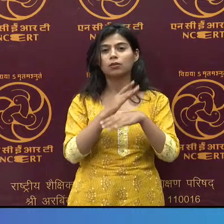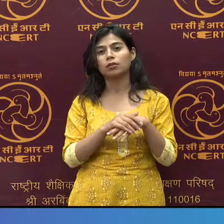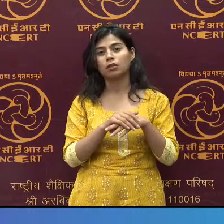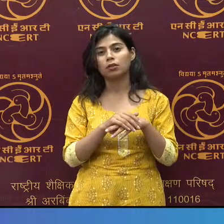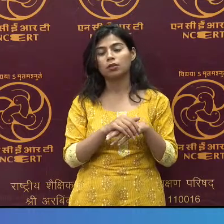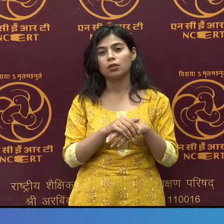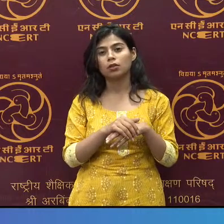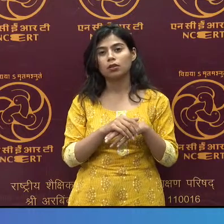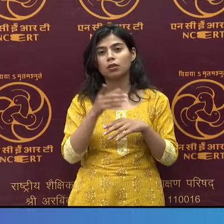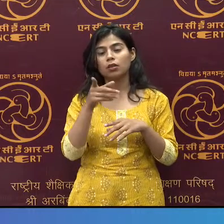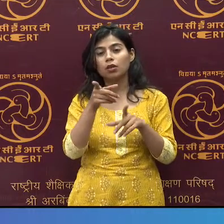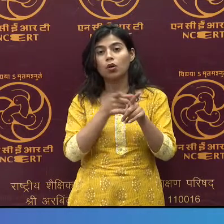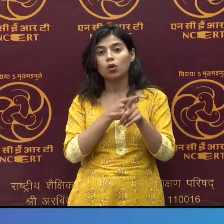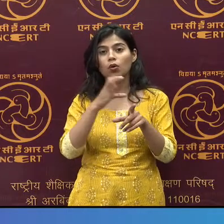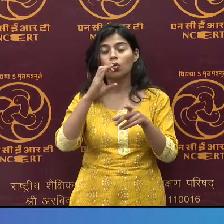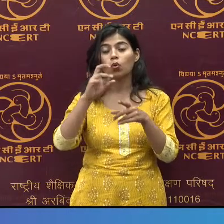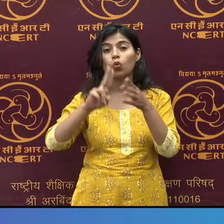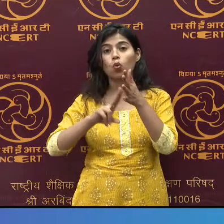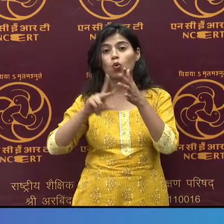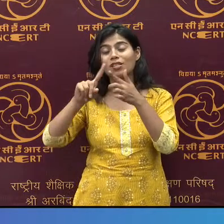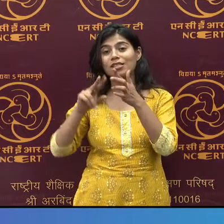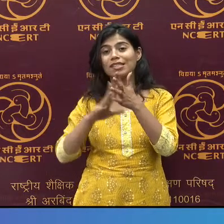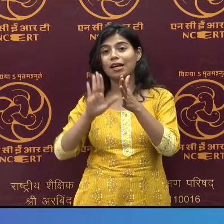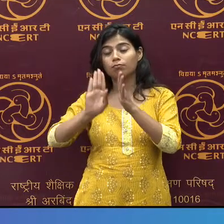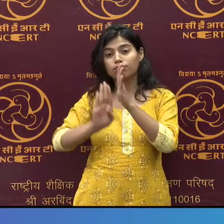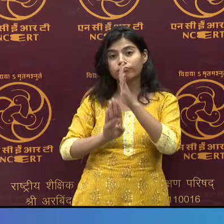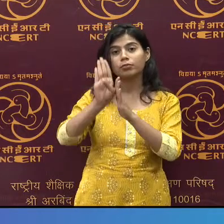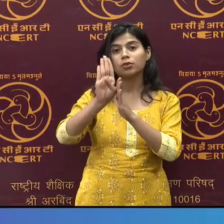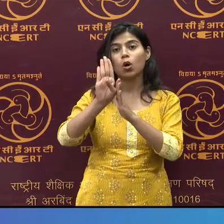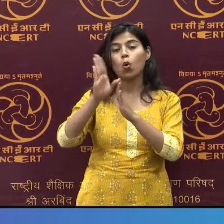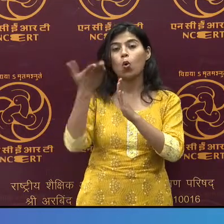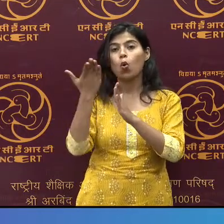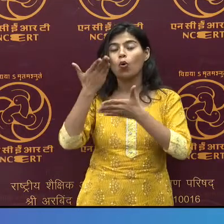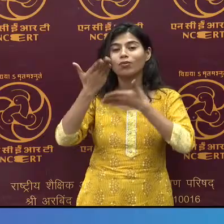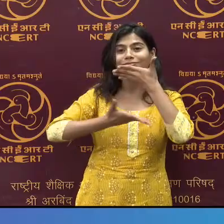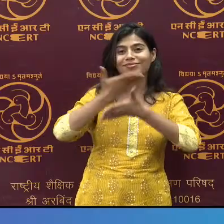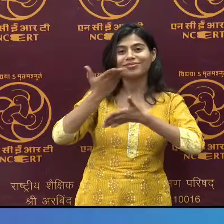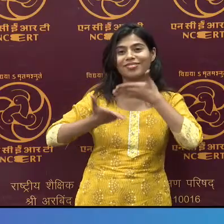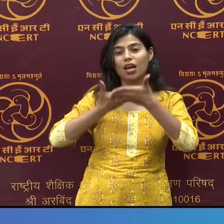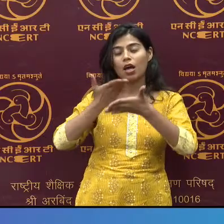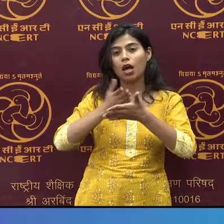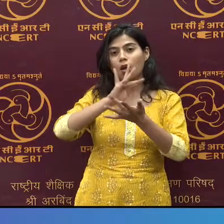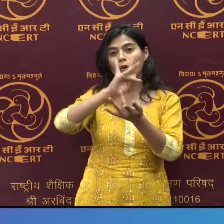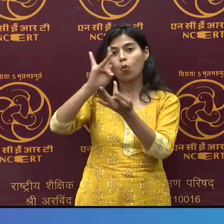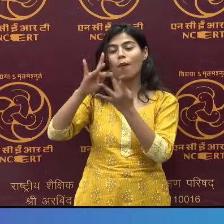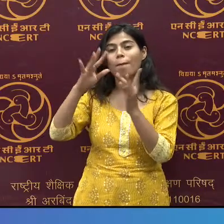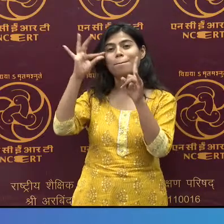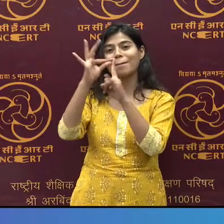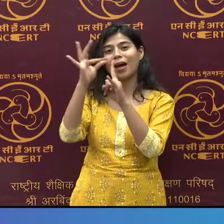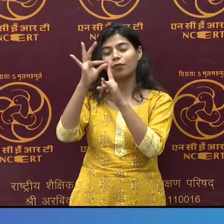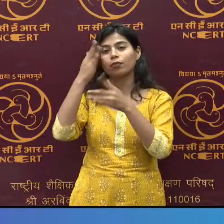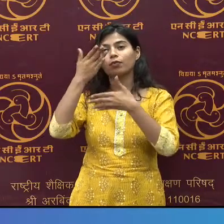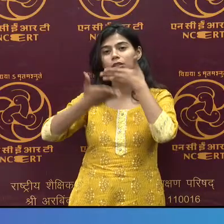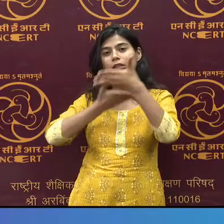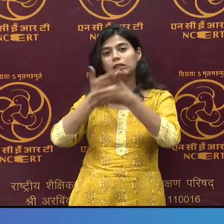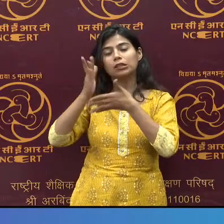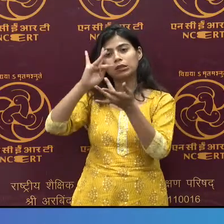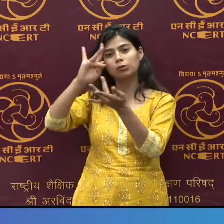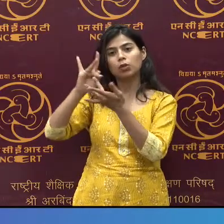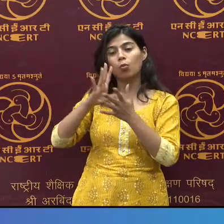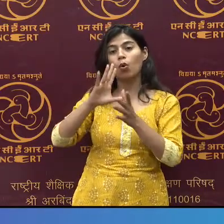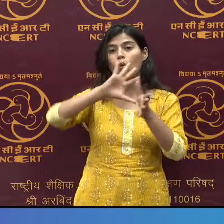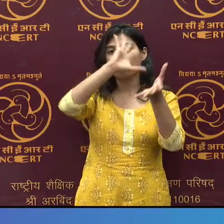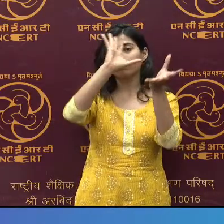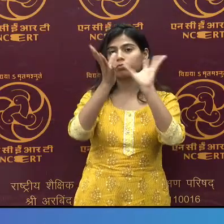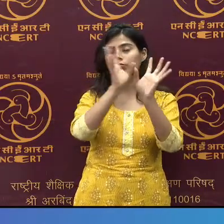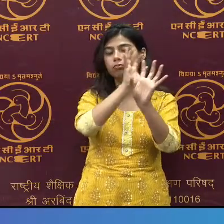there has been constant rise in coaching institutes and private tuition centers all over the country. Write an